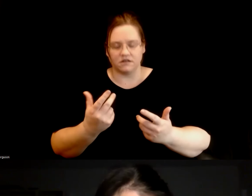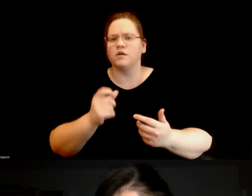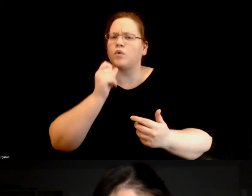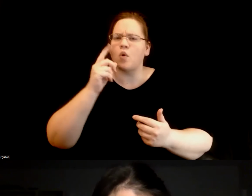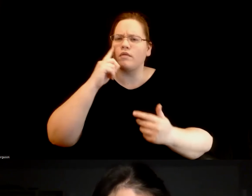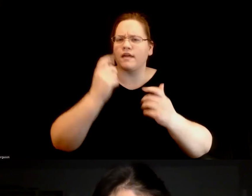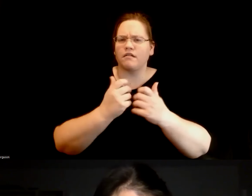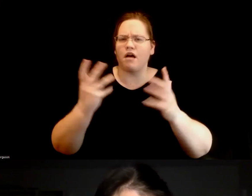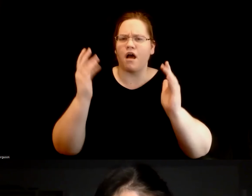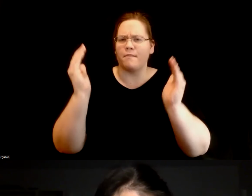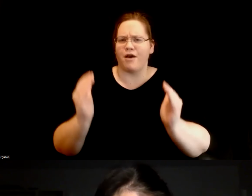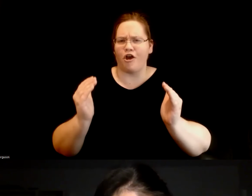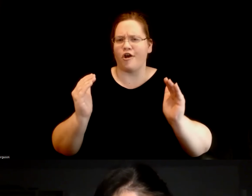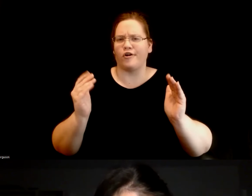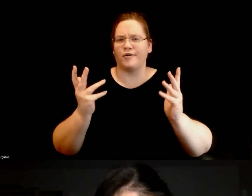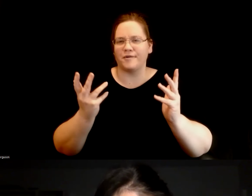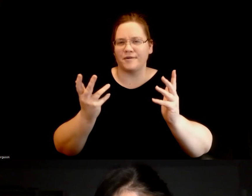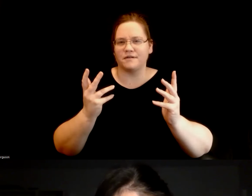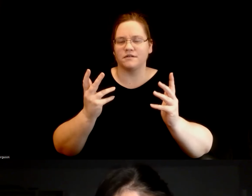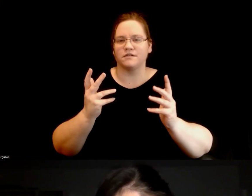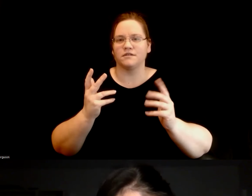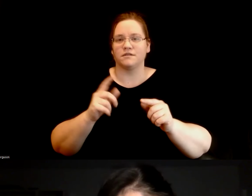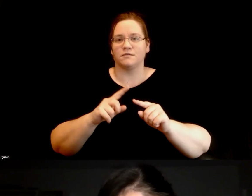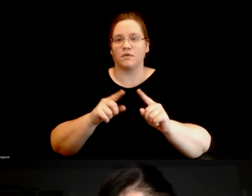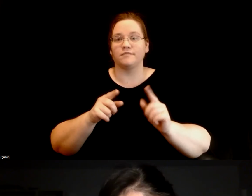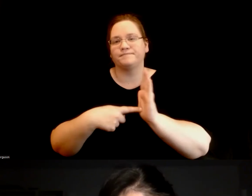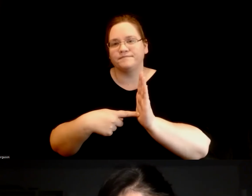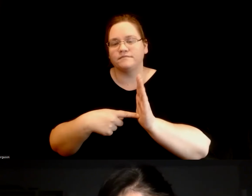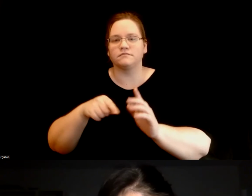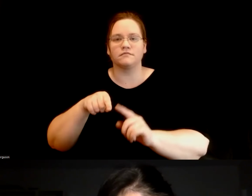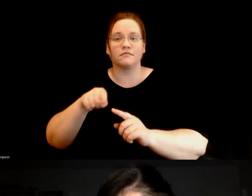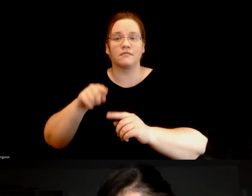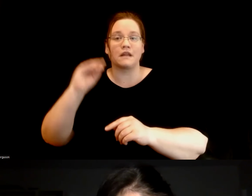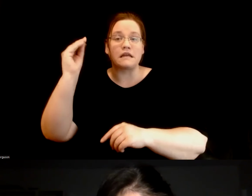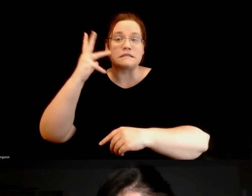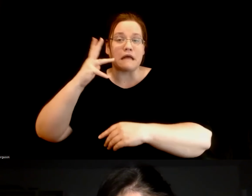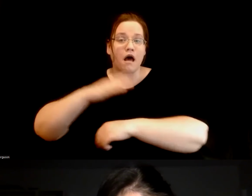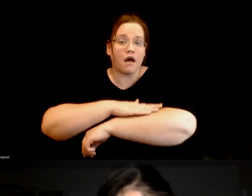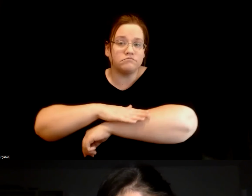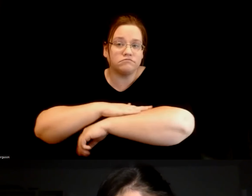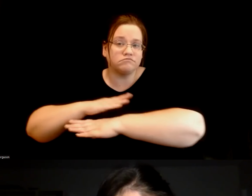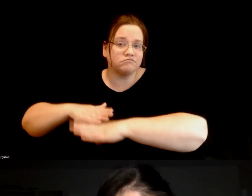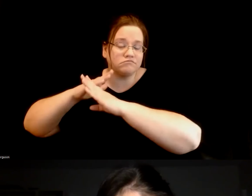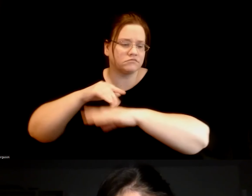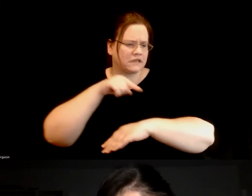them, honestly. But am I going to put this sunscreen on or this sunscreen? We don't really look at